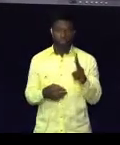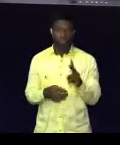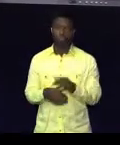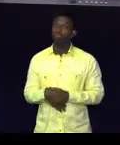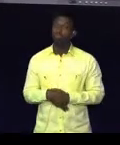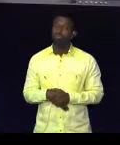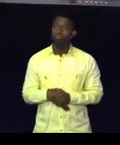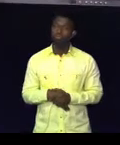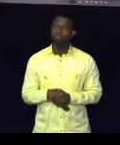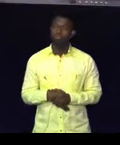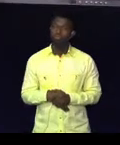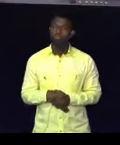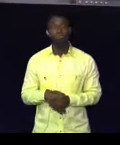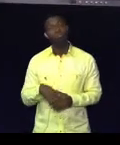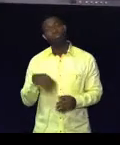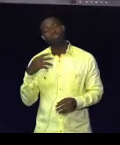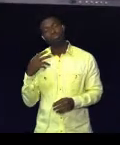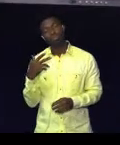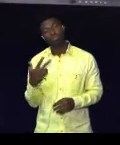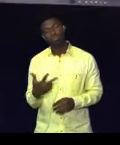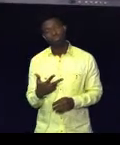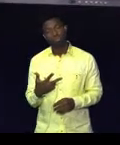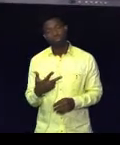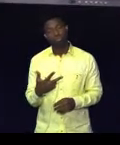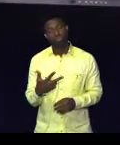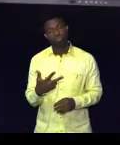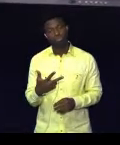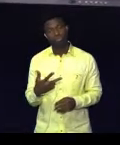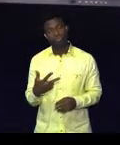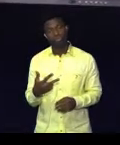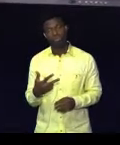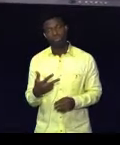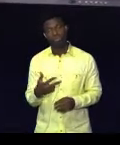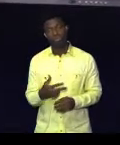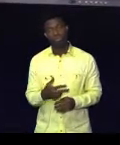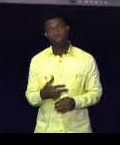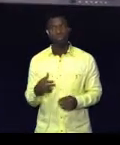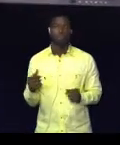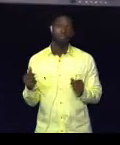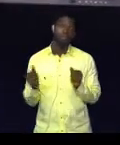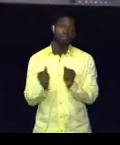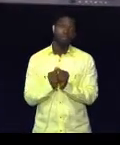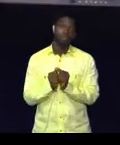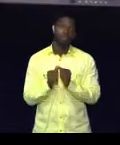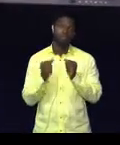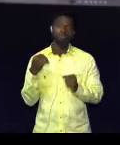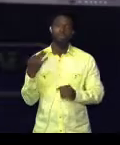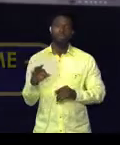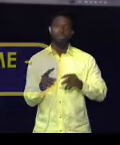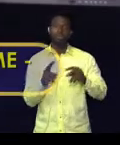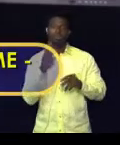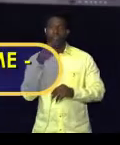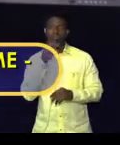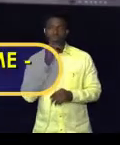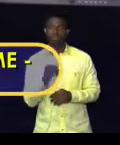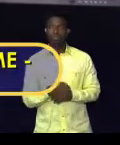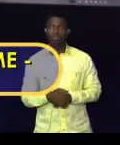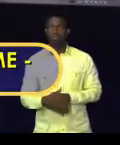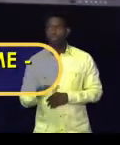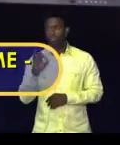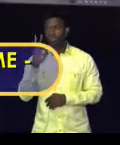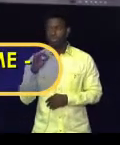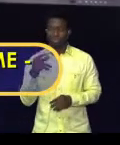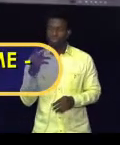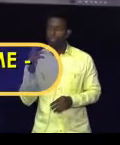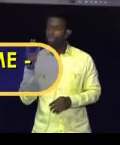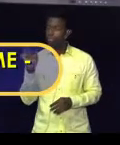times 3. That is not 6. That is also, 2 with the power of 3 is 8. And 3 with the power of 2 is 3 times 3.